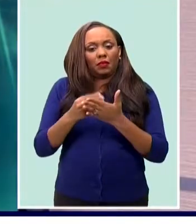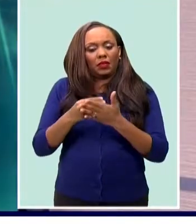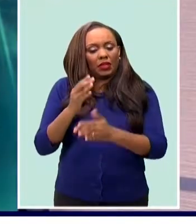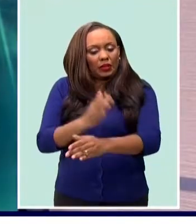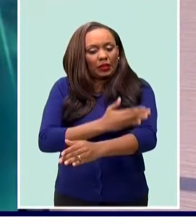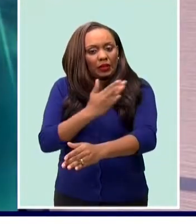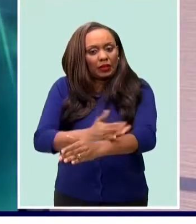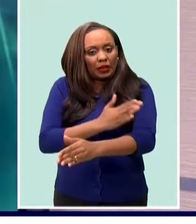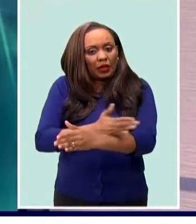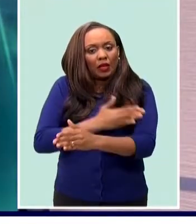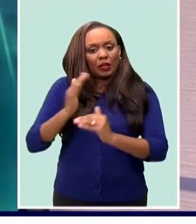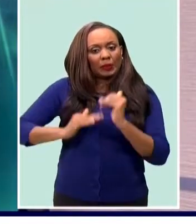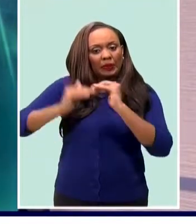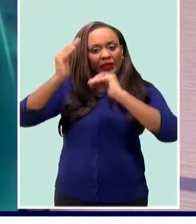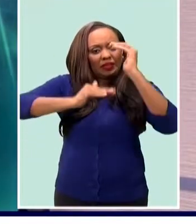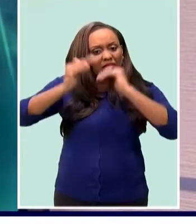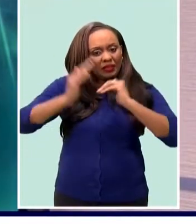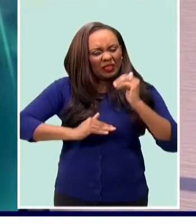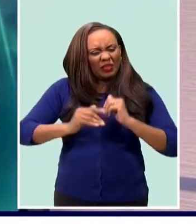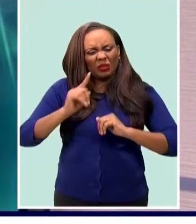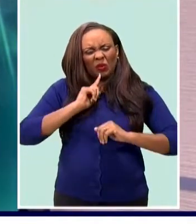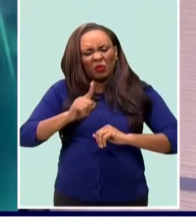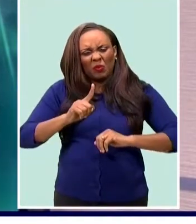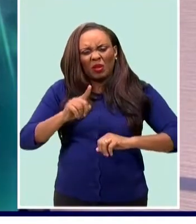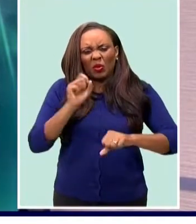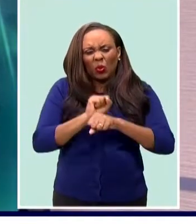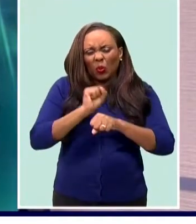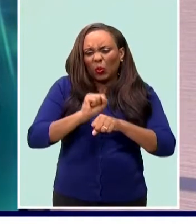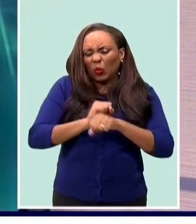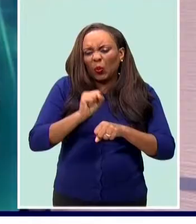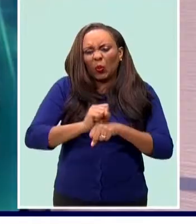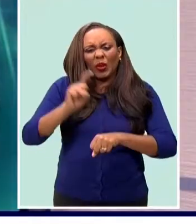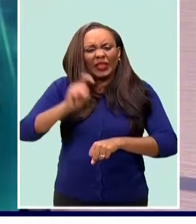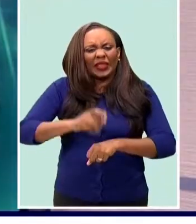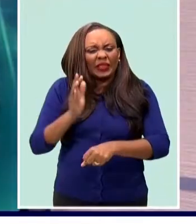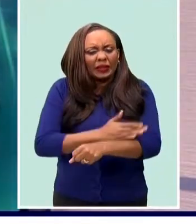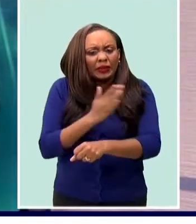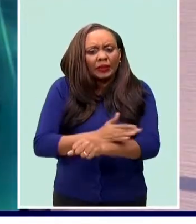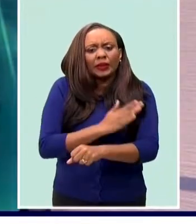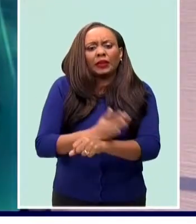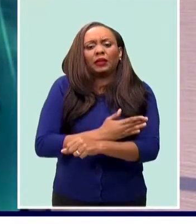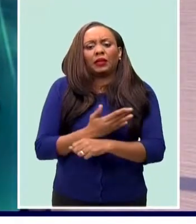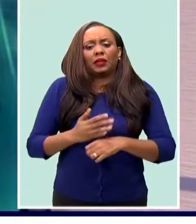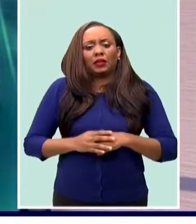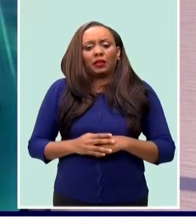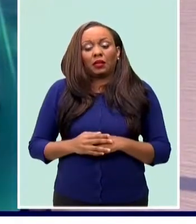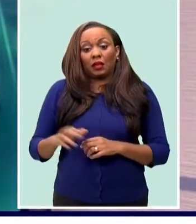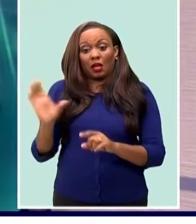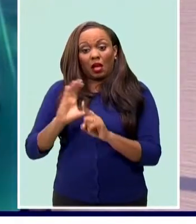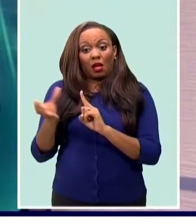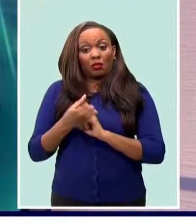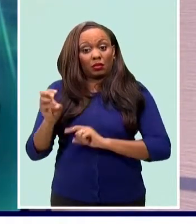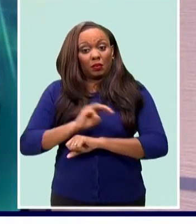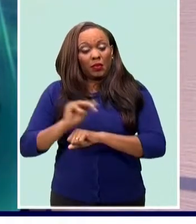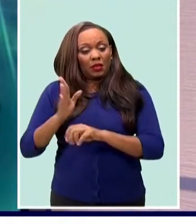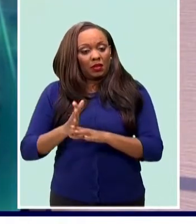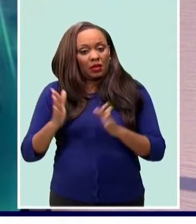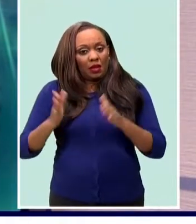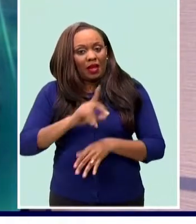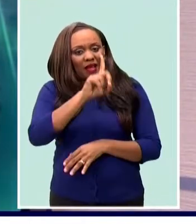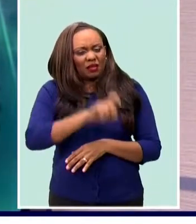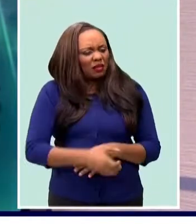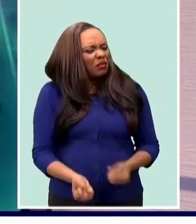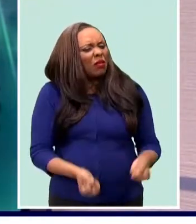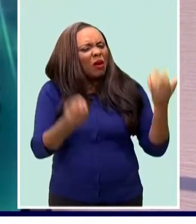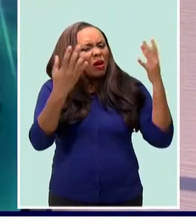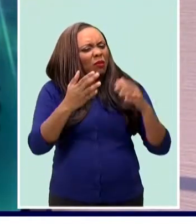the corporation, noting that they needed work badly. And she was responding to a question posed by Culture Minister John King about how many